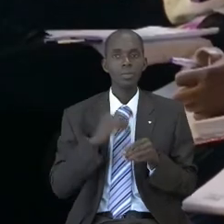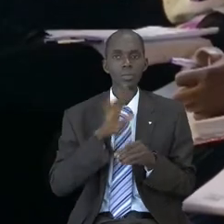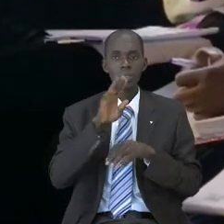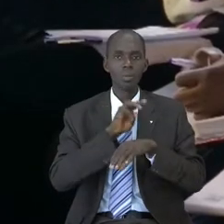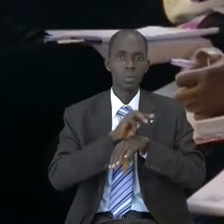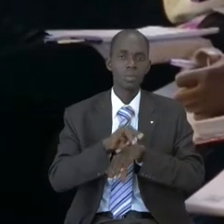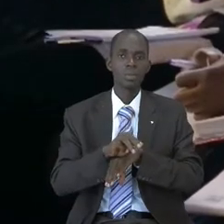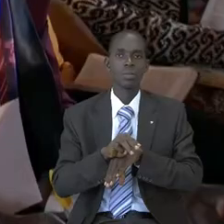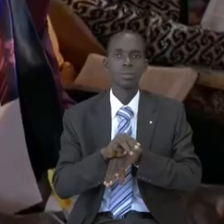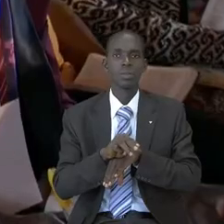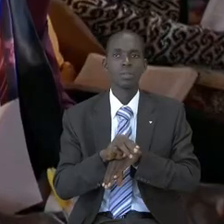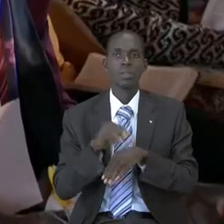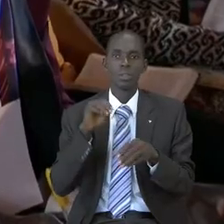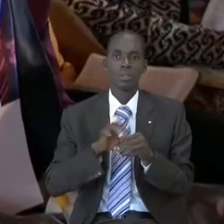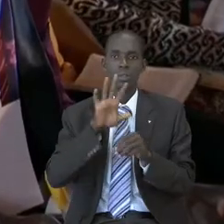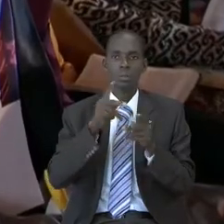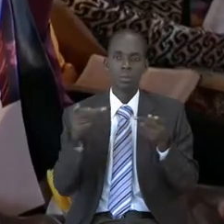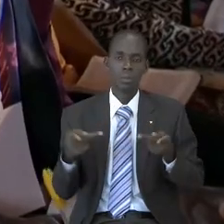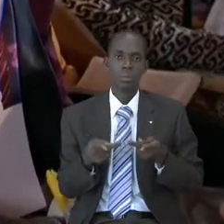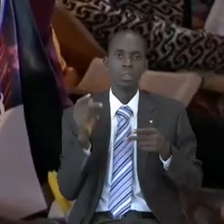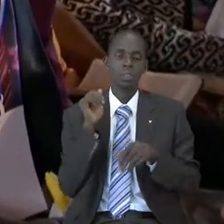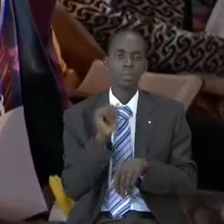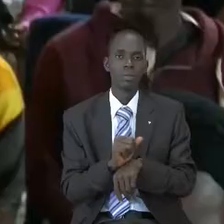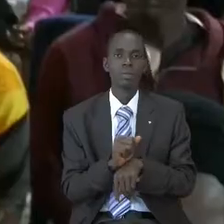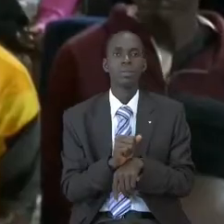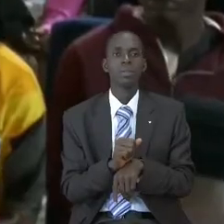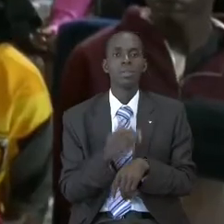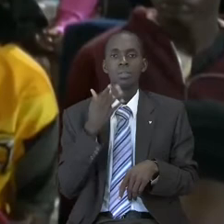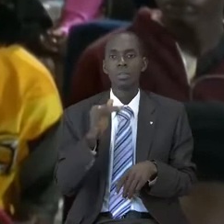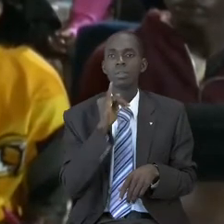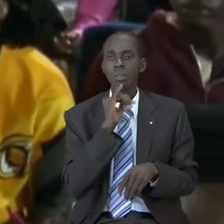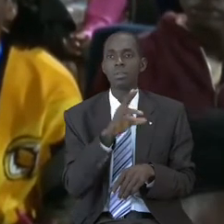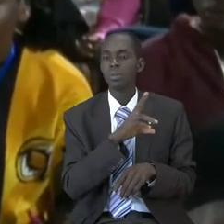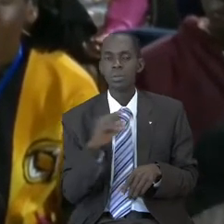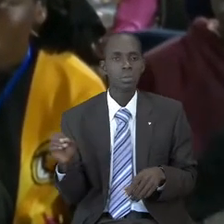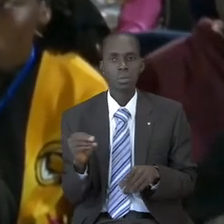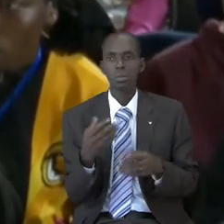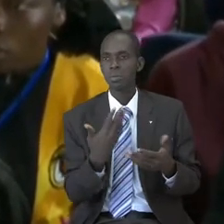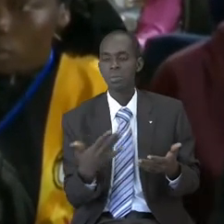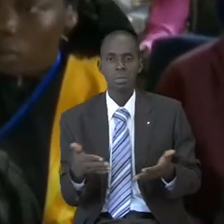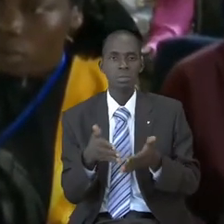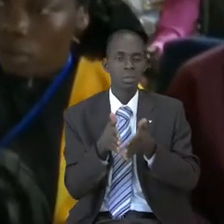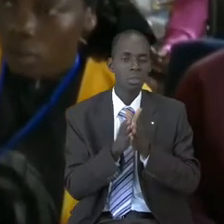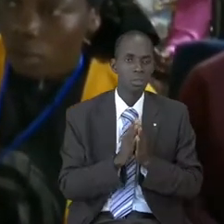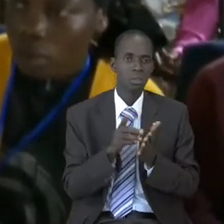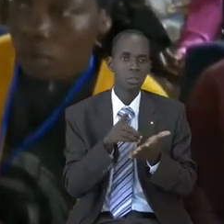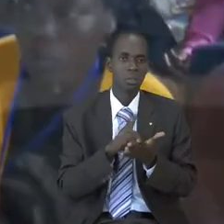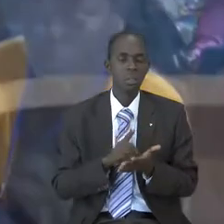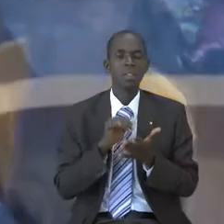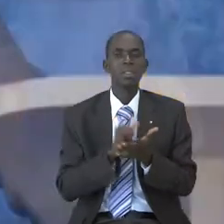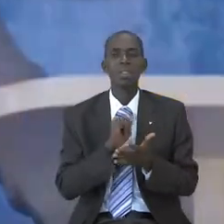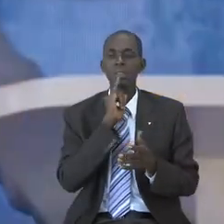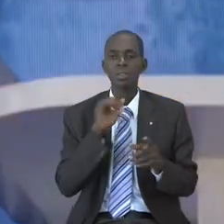ministry, amen, in your place of work, amen, there is no request, there's no demand, there's no prayer that is